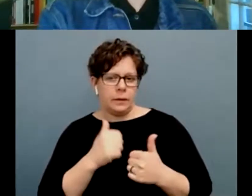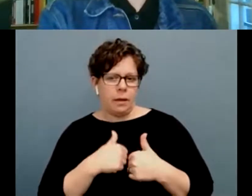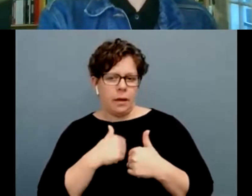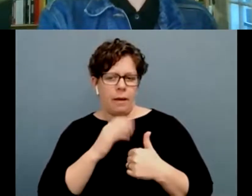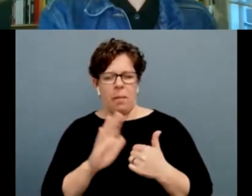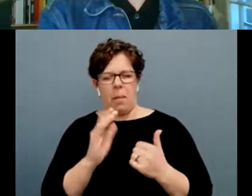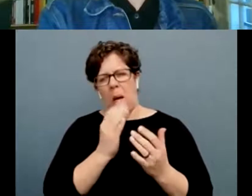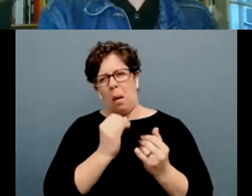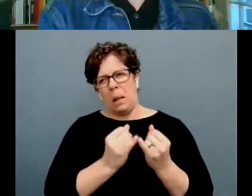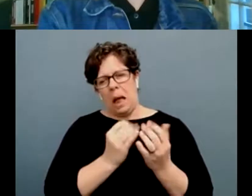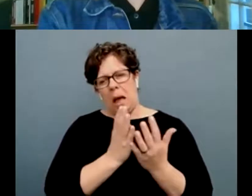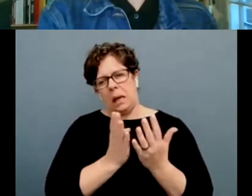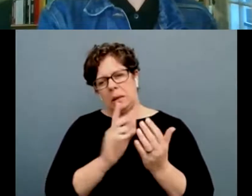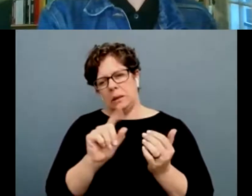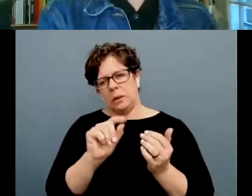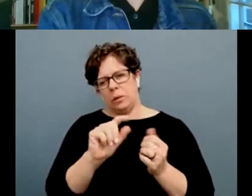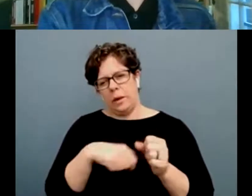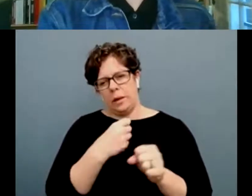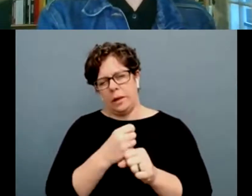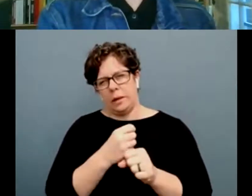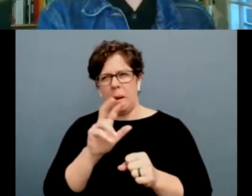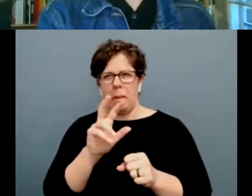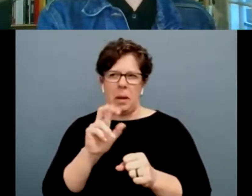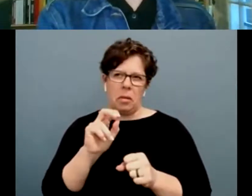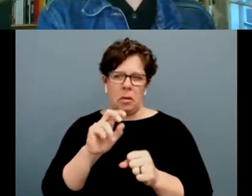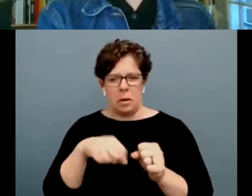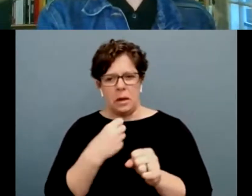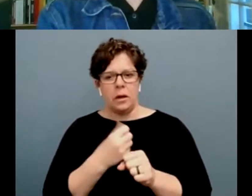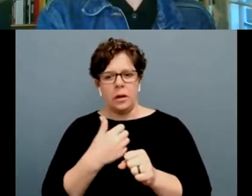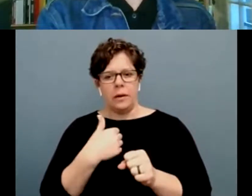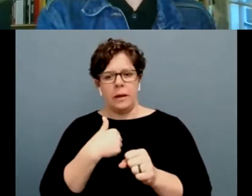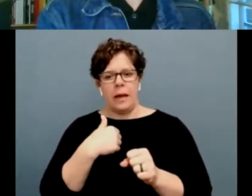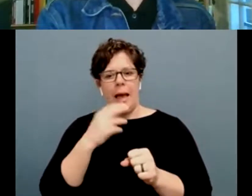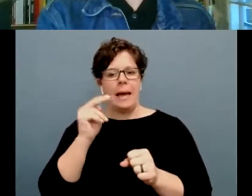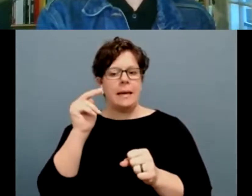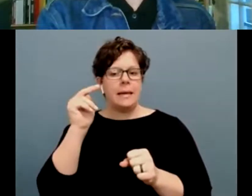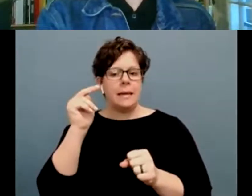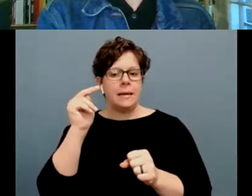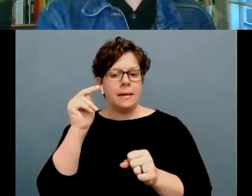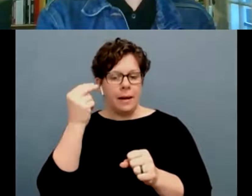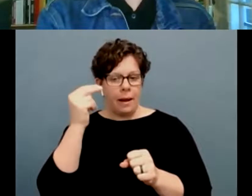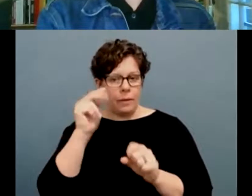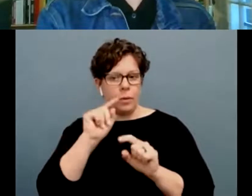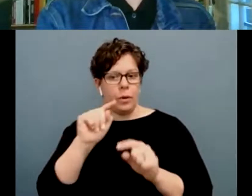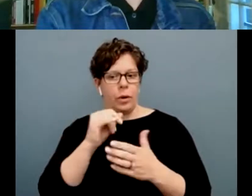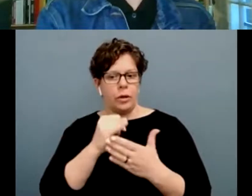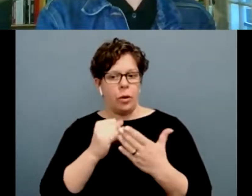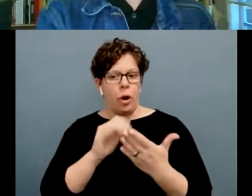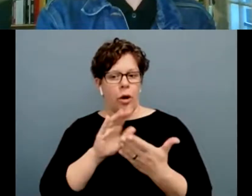last 2 decades, a little under 3 decades. He had a nephew that was attending art school in Portland,